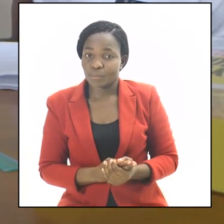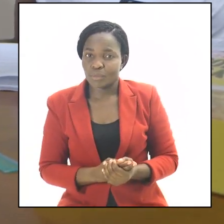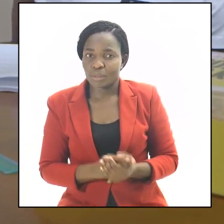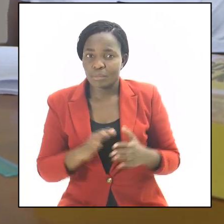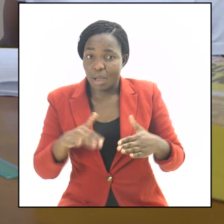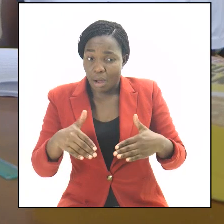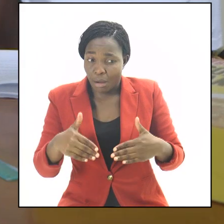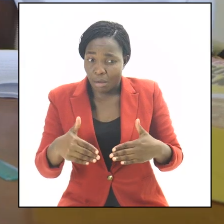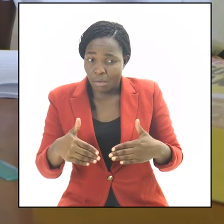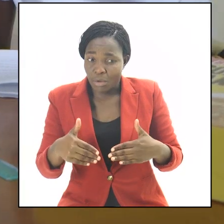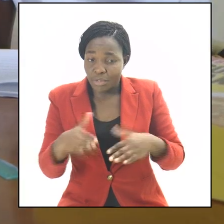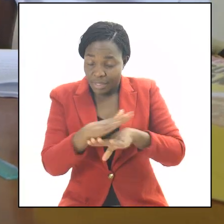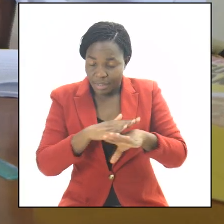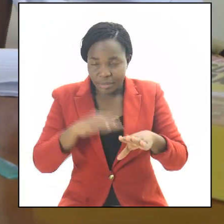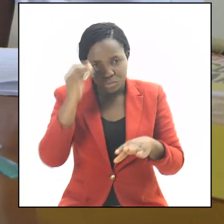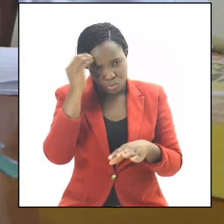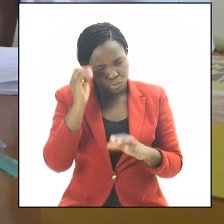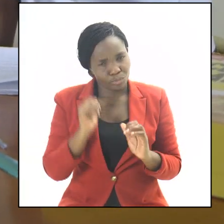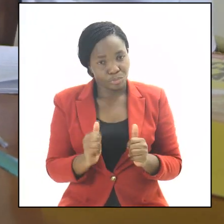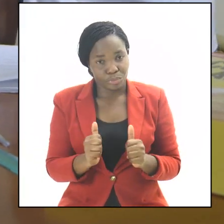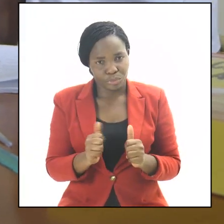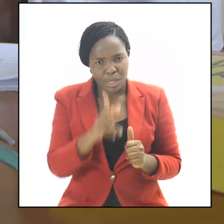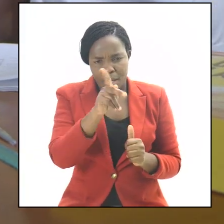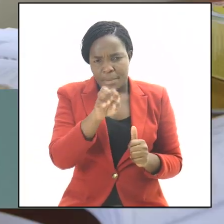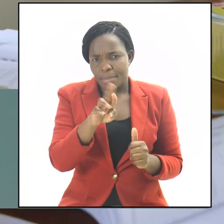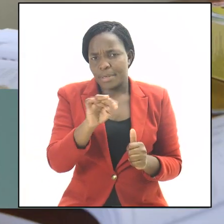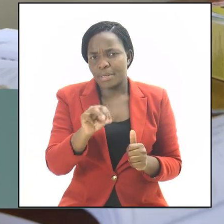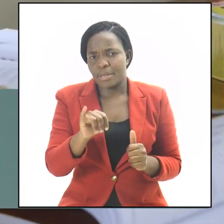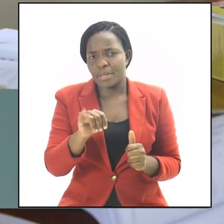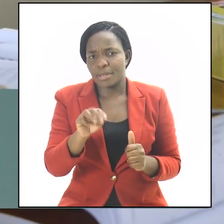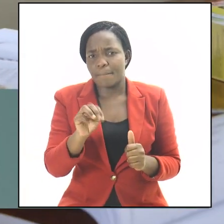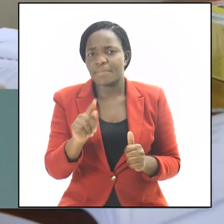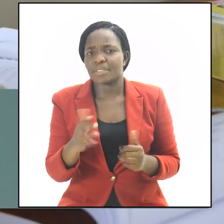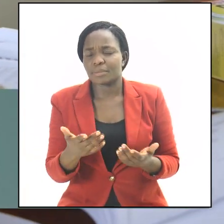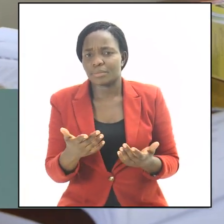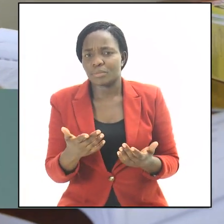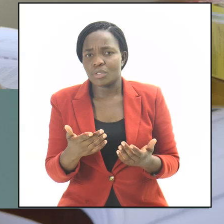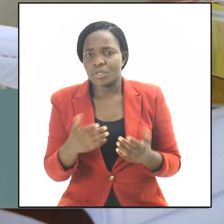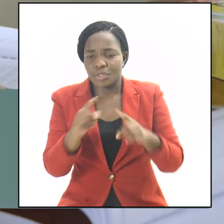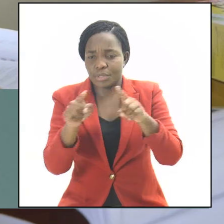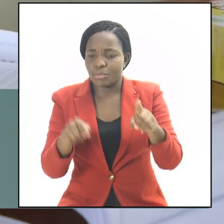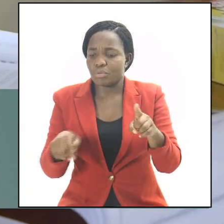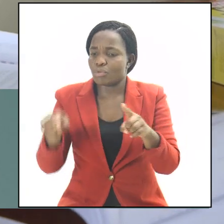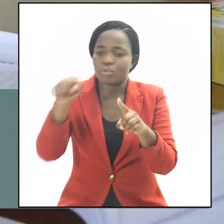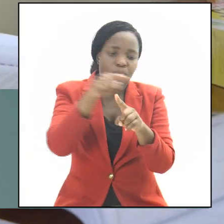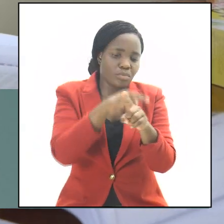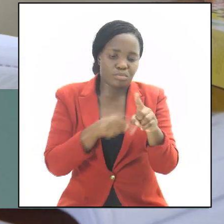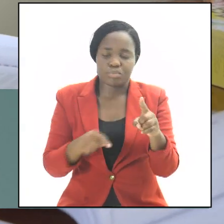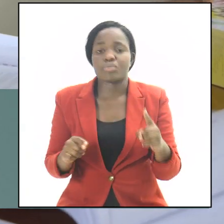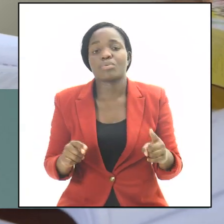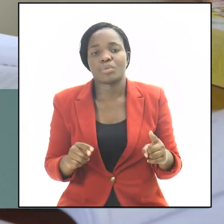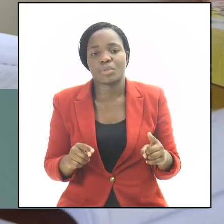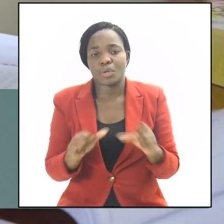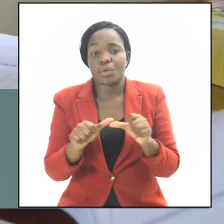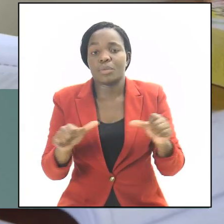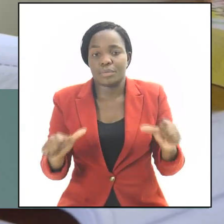perimeter? Well, what is perimeter? It's the length of the outside border or boundary of